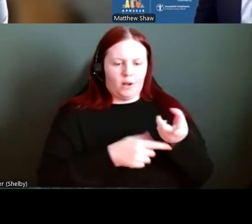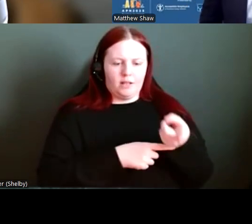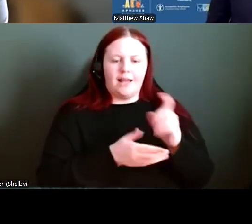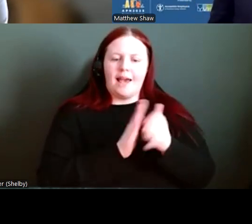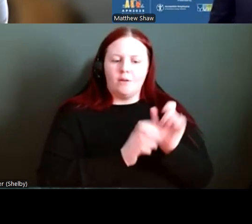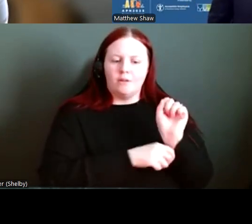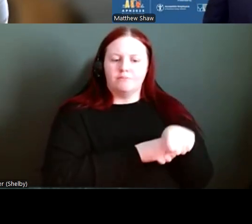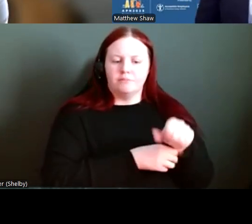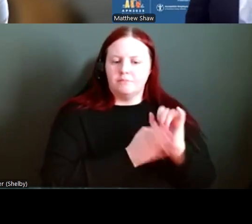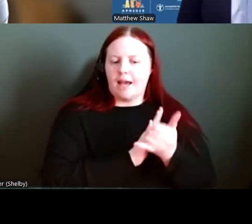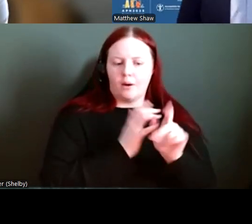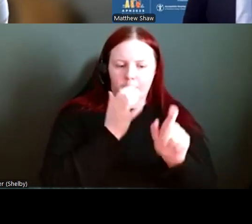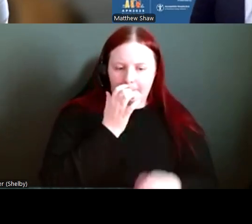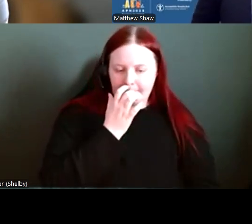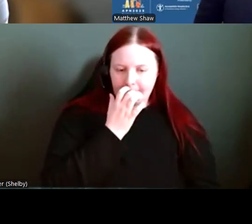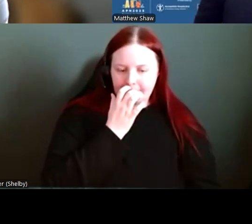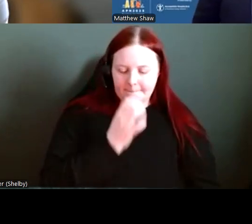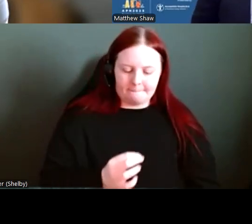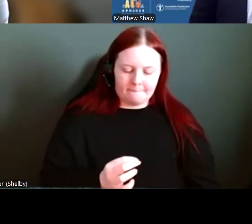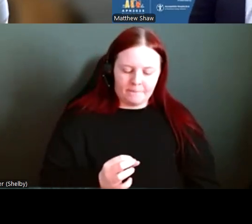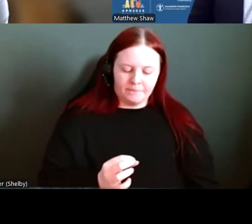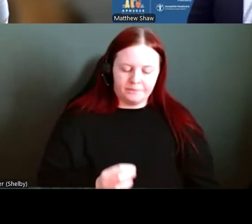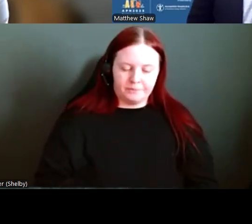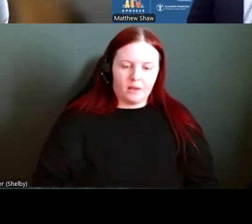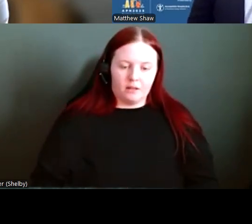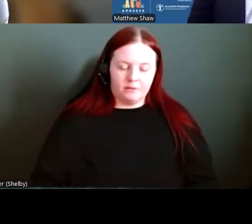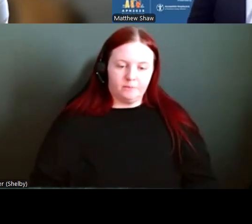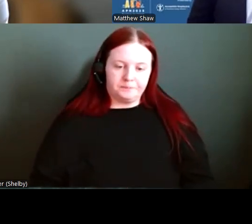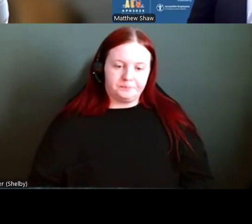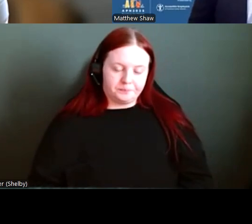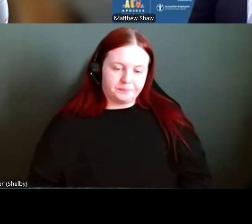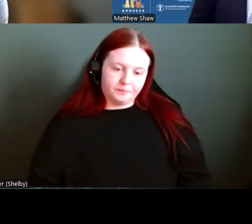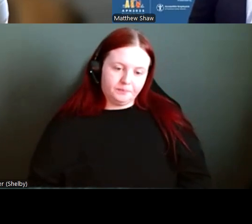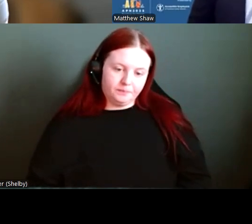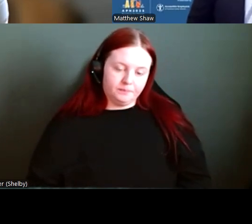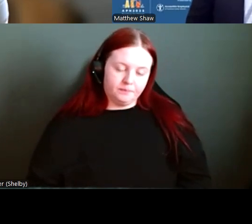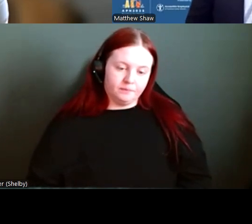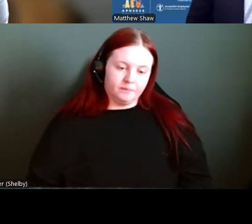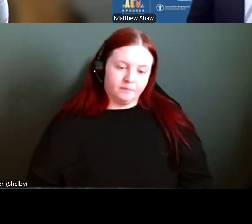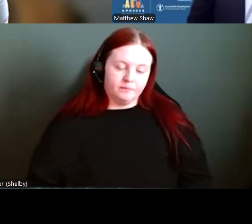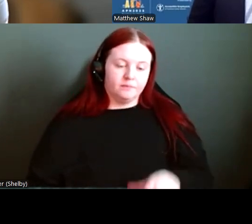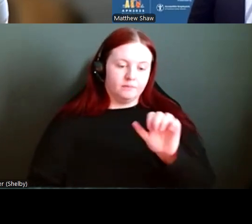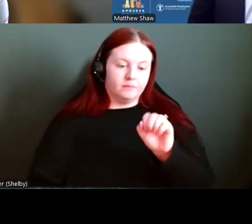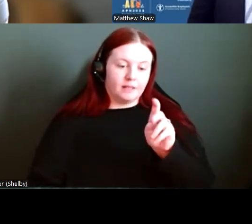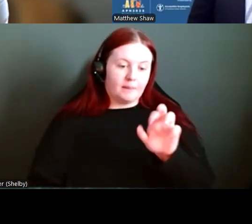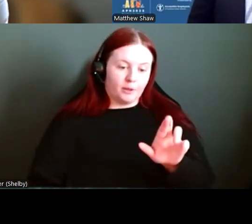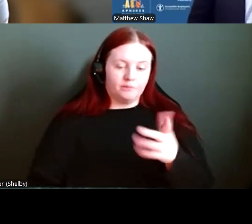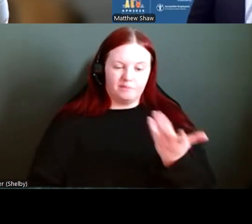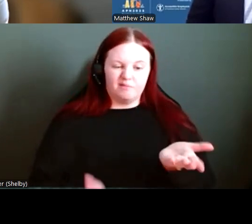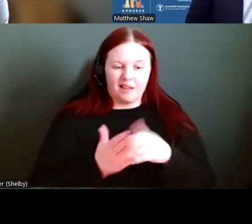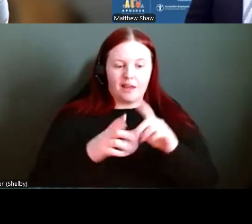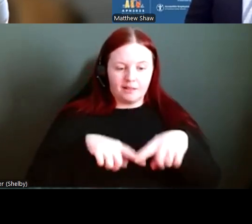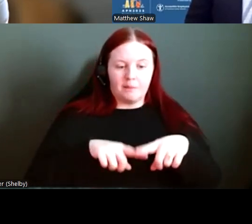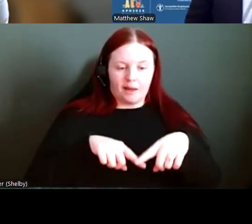them? yeah, I think again, this will depend, but the most common ones that I've seen for